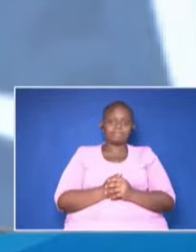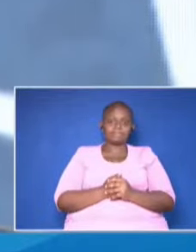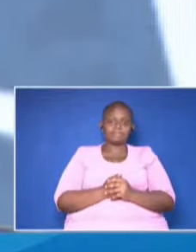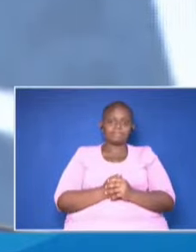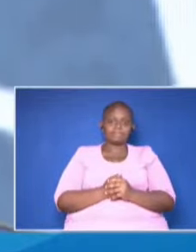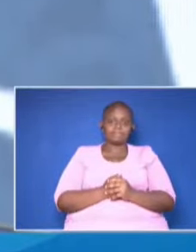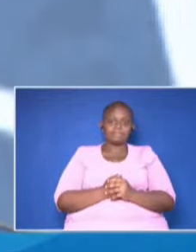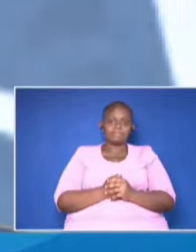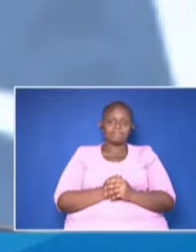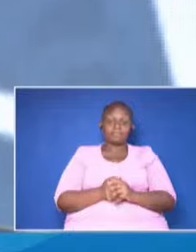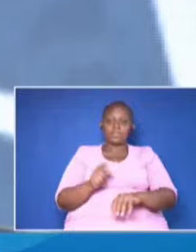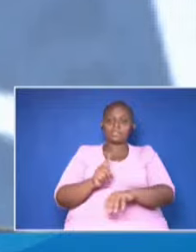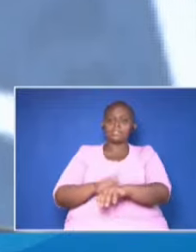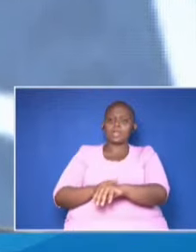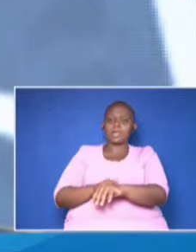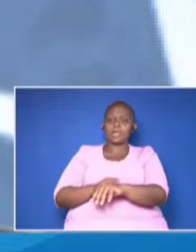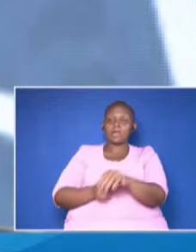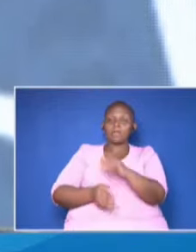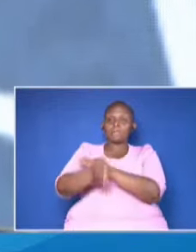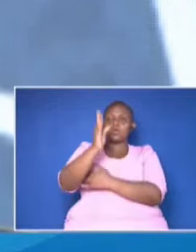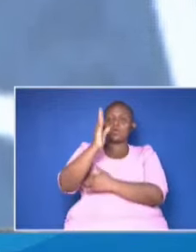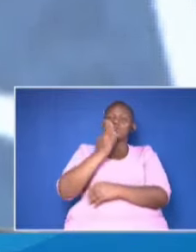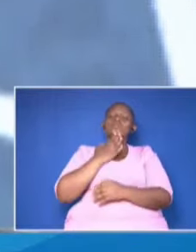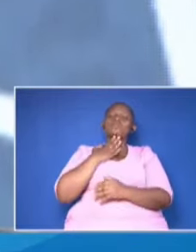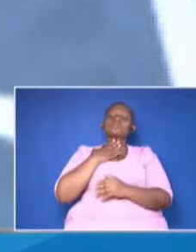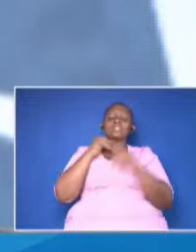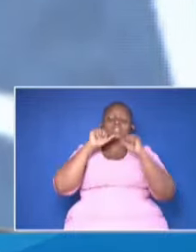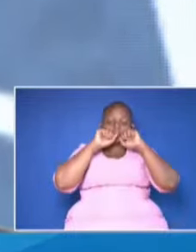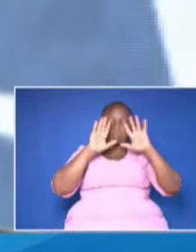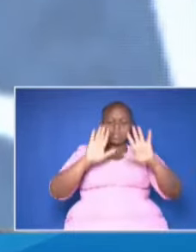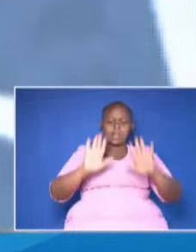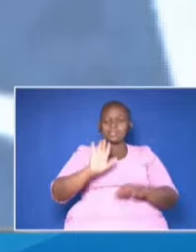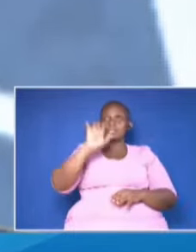us when God wants to bless his